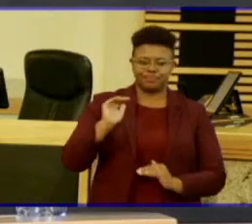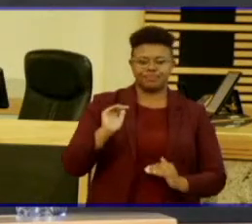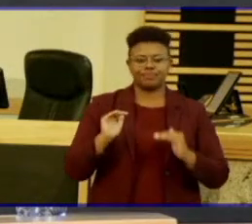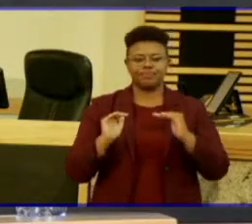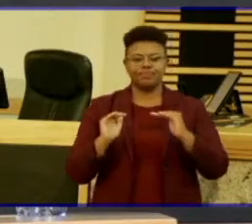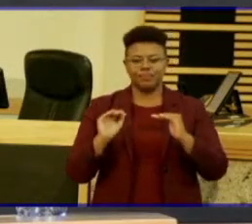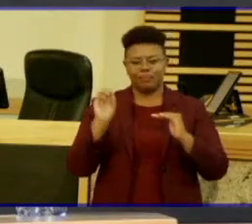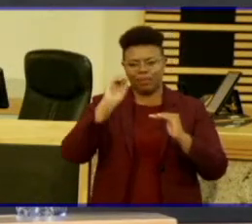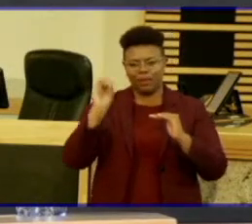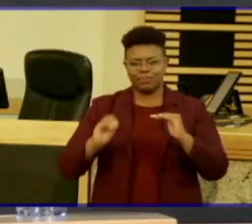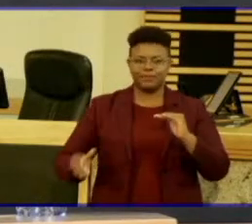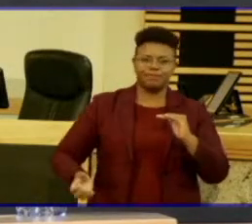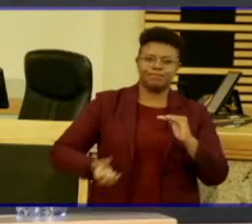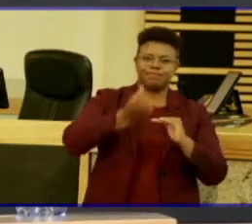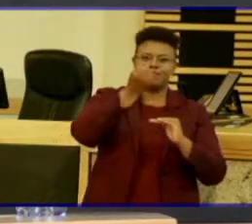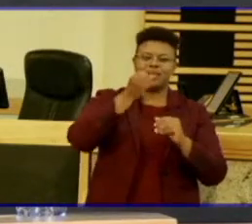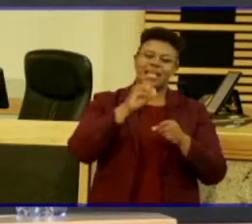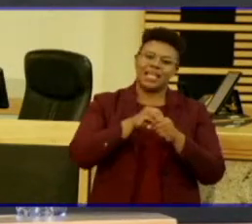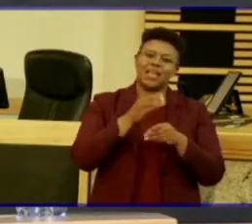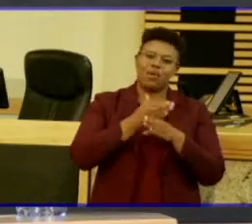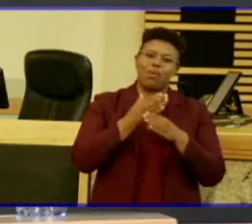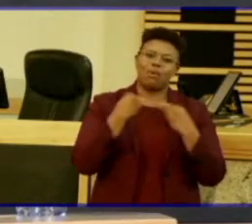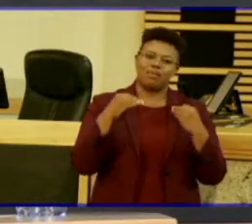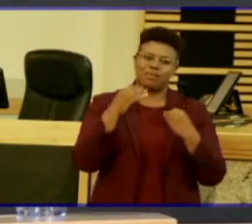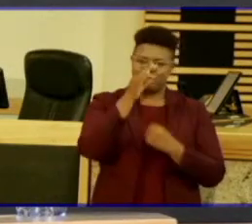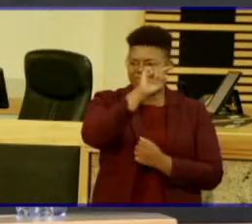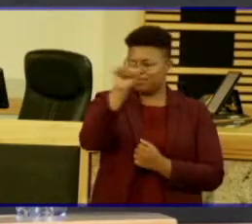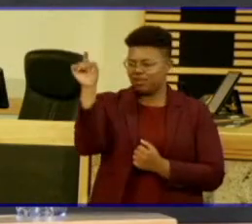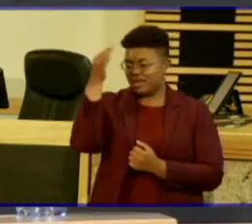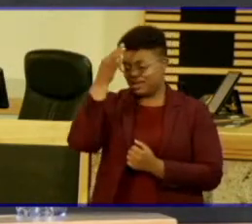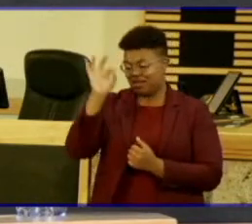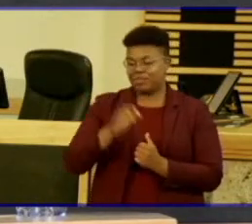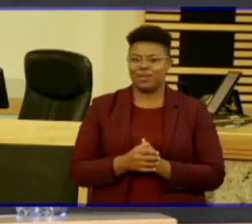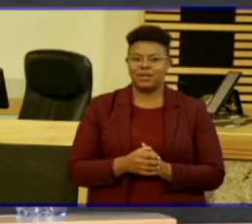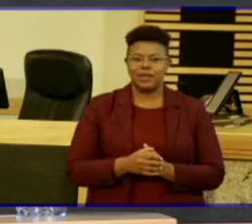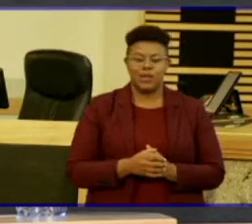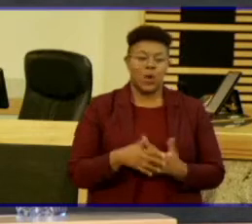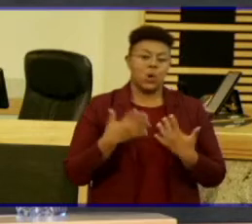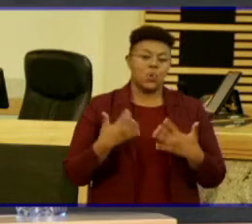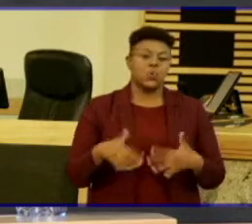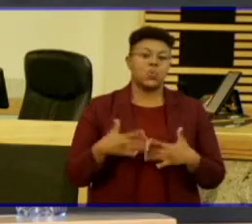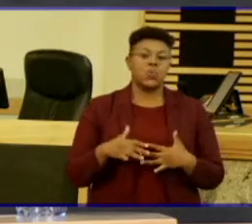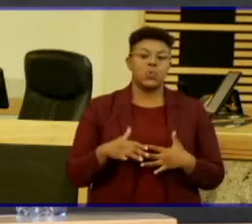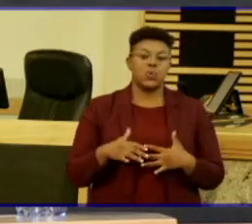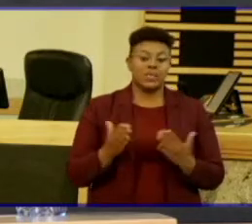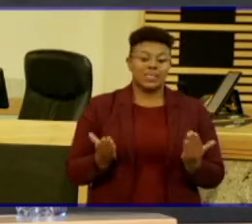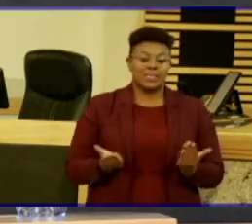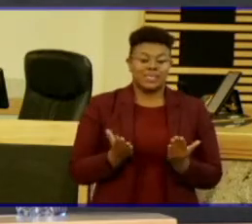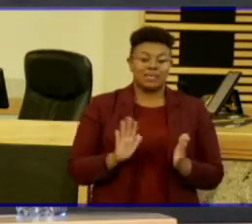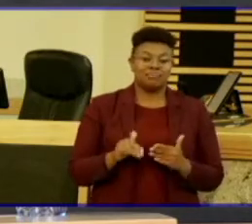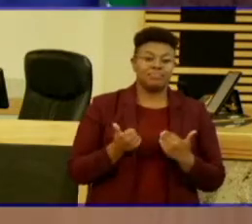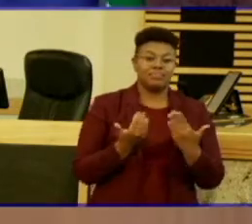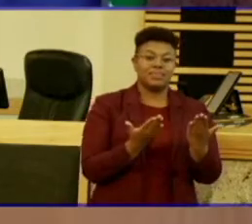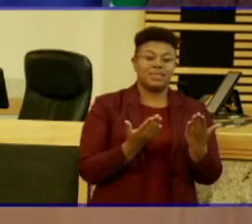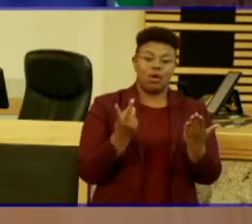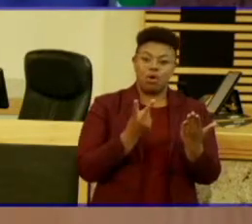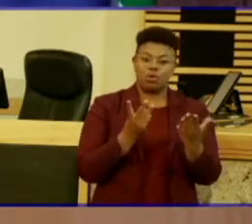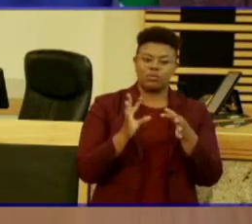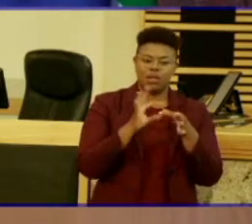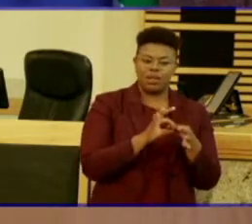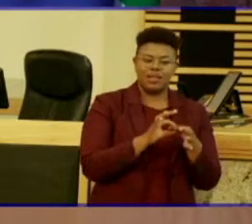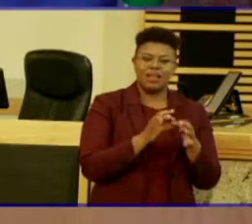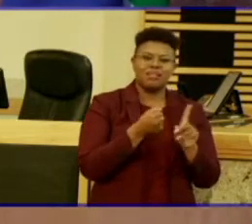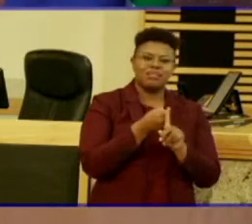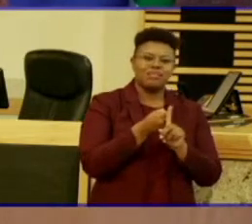of disabled persons in the public service sector. Madam Speaker, a critical element of service delivery, which is also linked to the